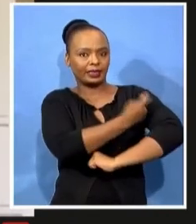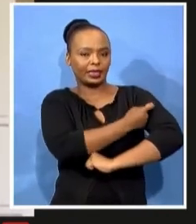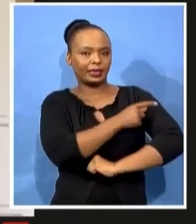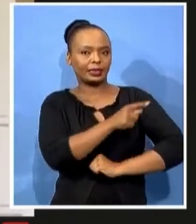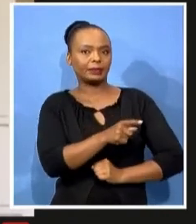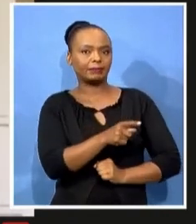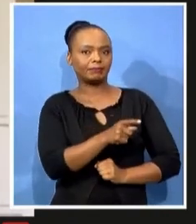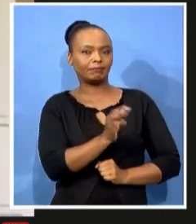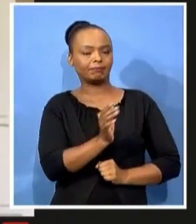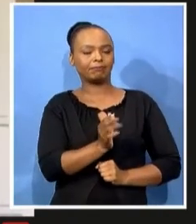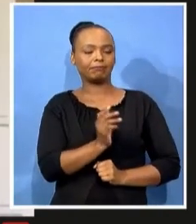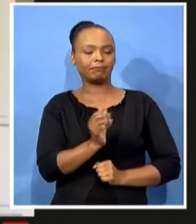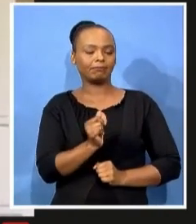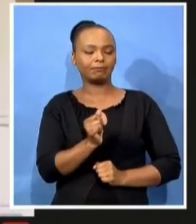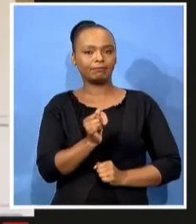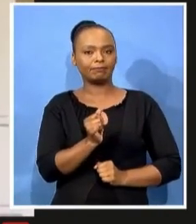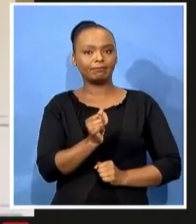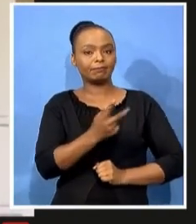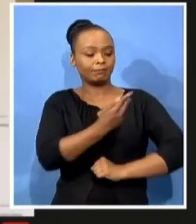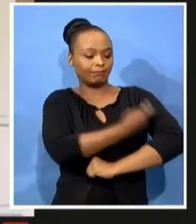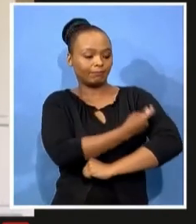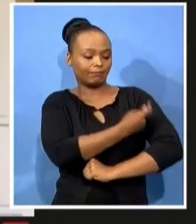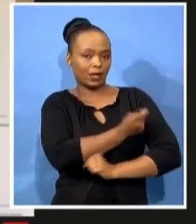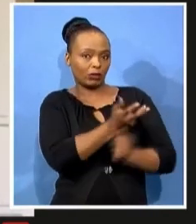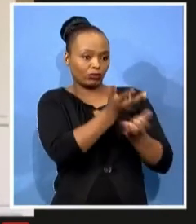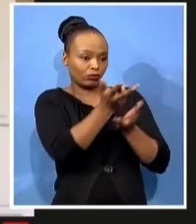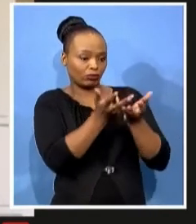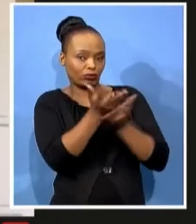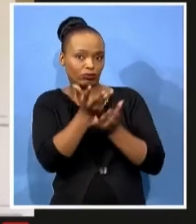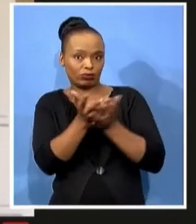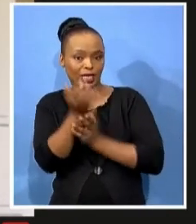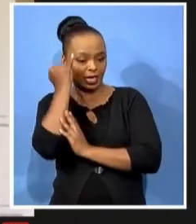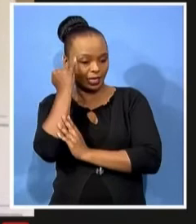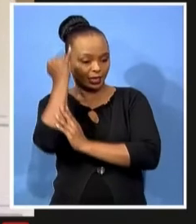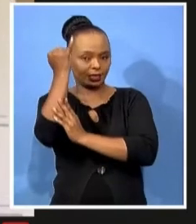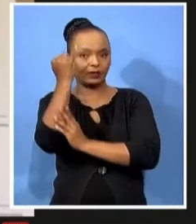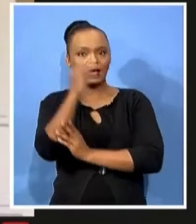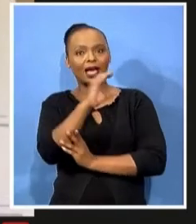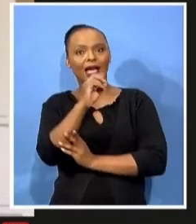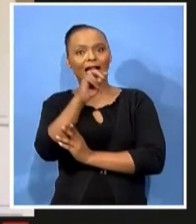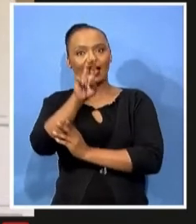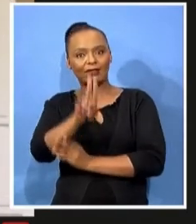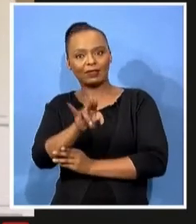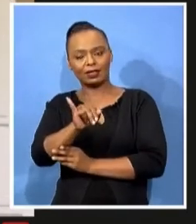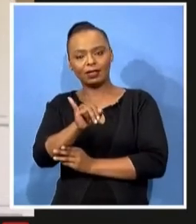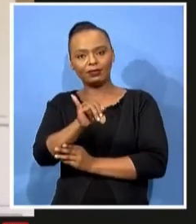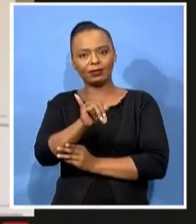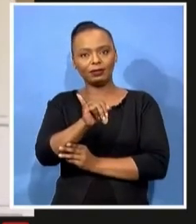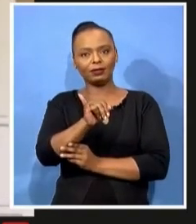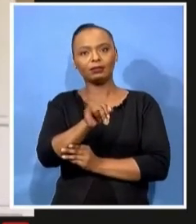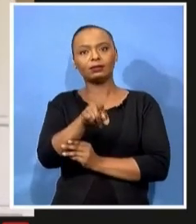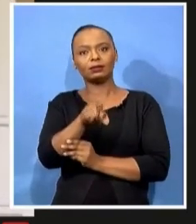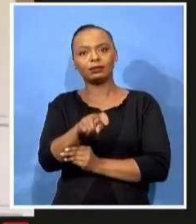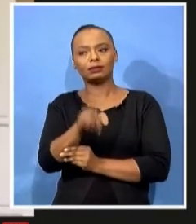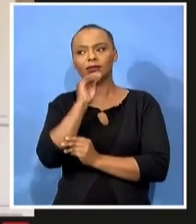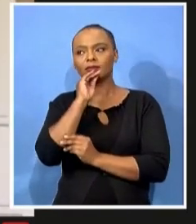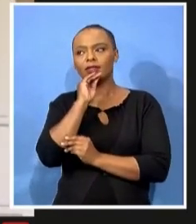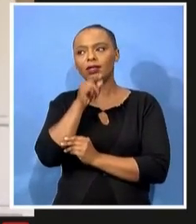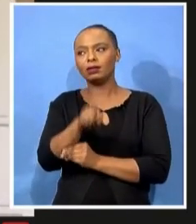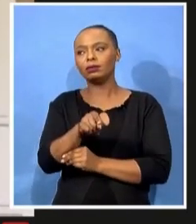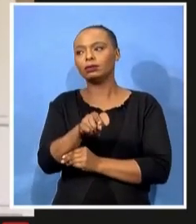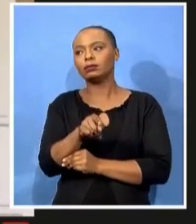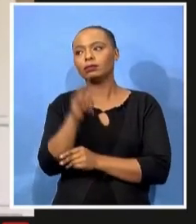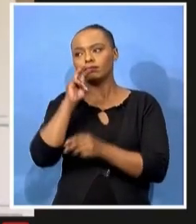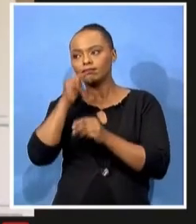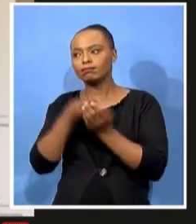Initiative, that Gavi was negotiating terms of the agreements. And in that process, those terms of agreement